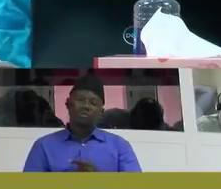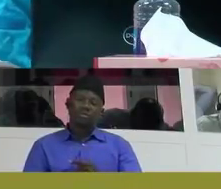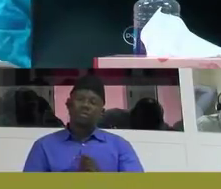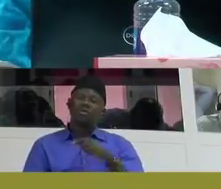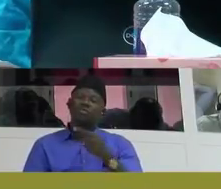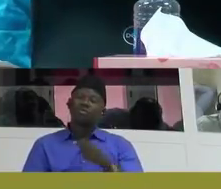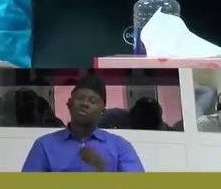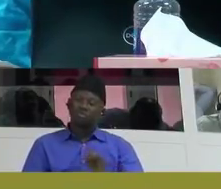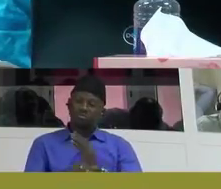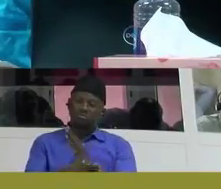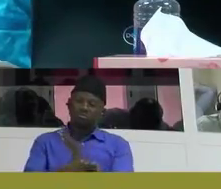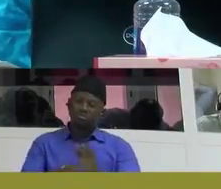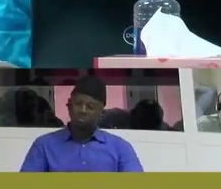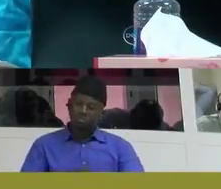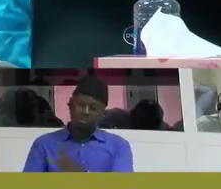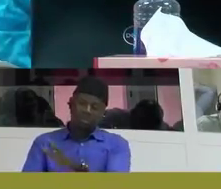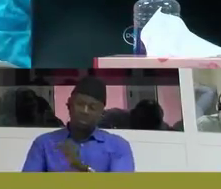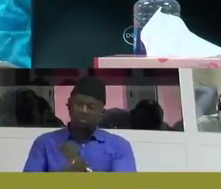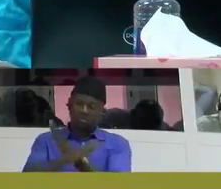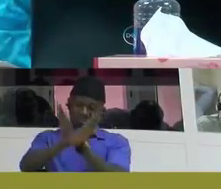for placing the ban,